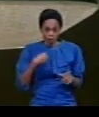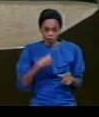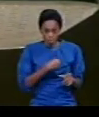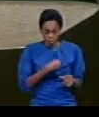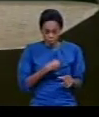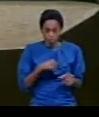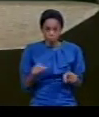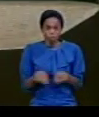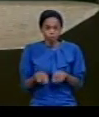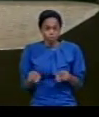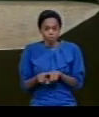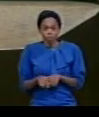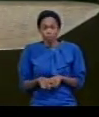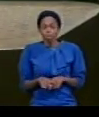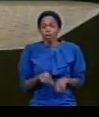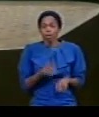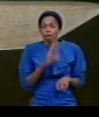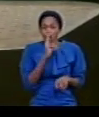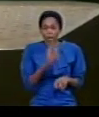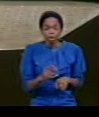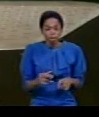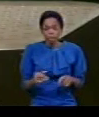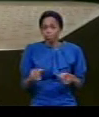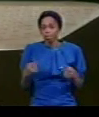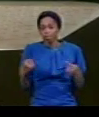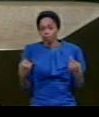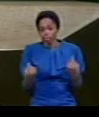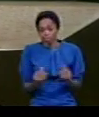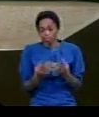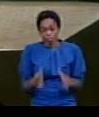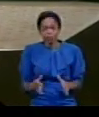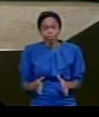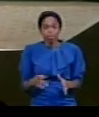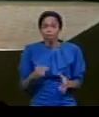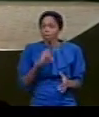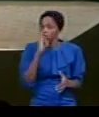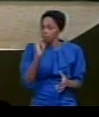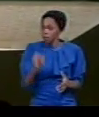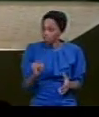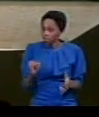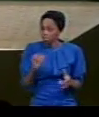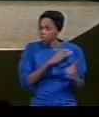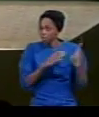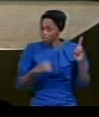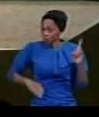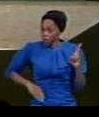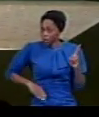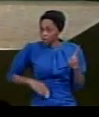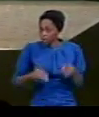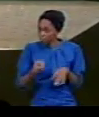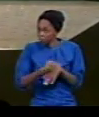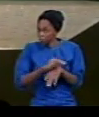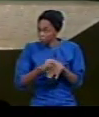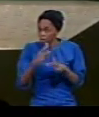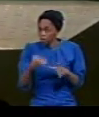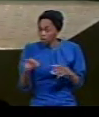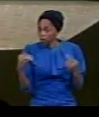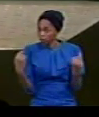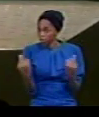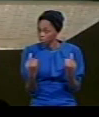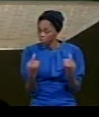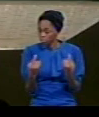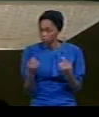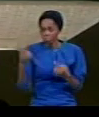also are found sinners, is therefore Christ the minister of sin?